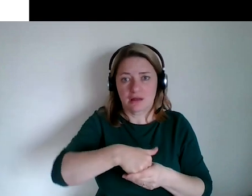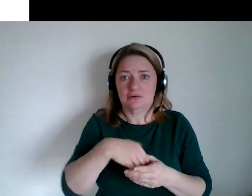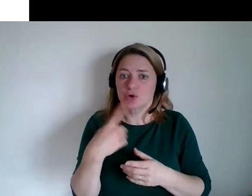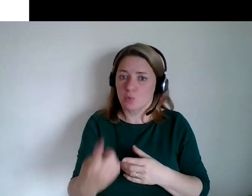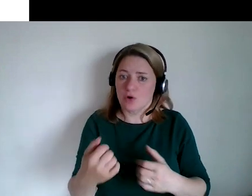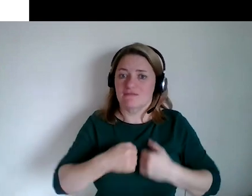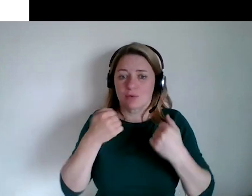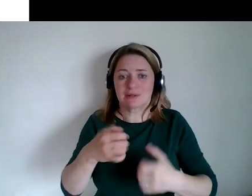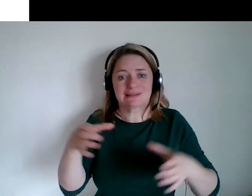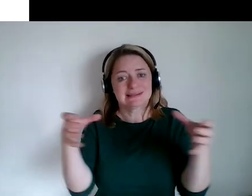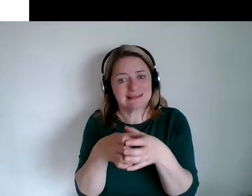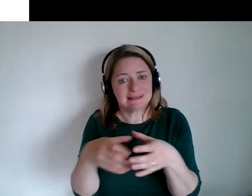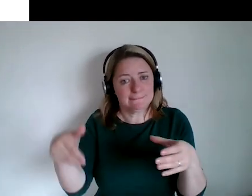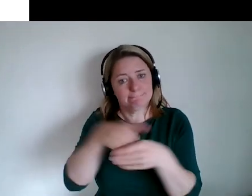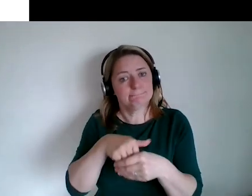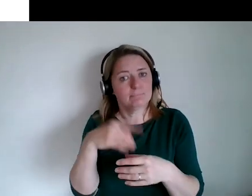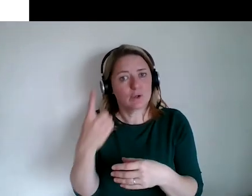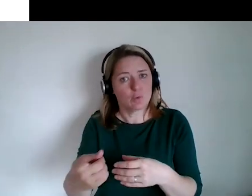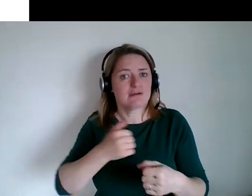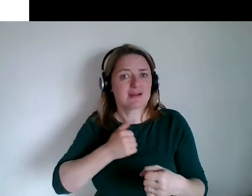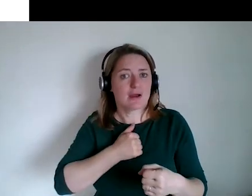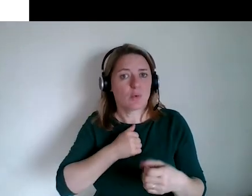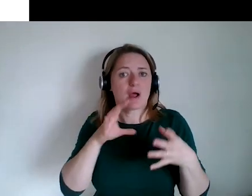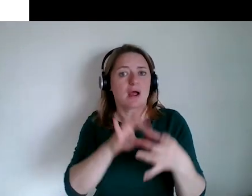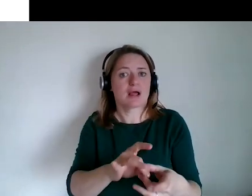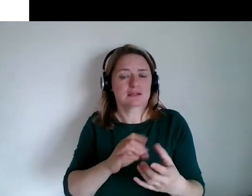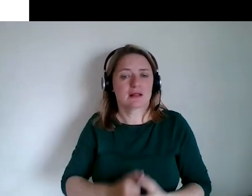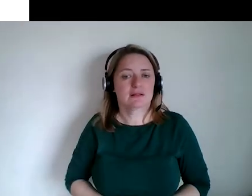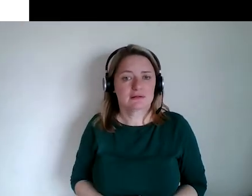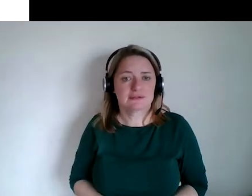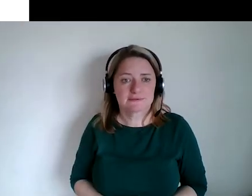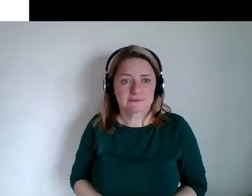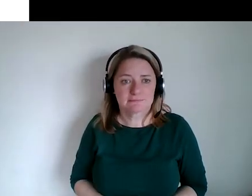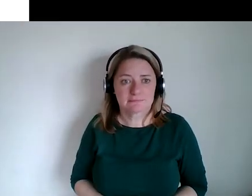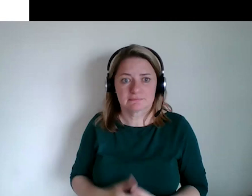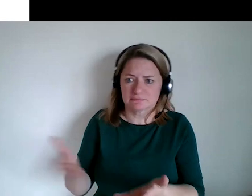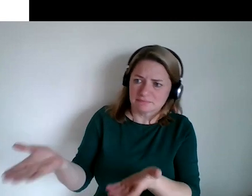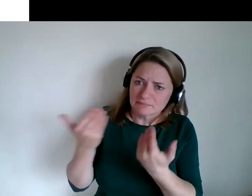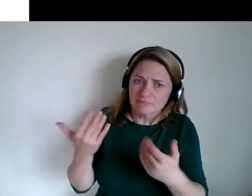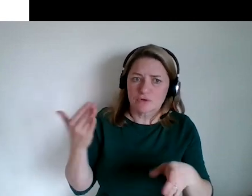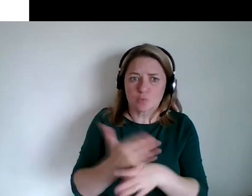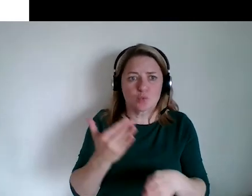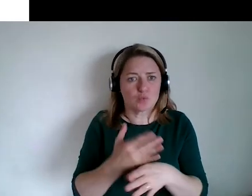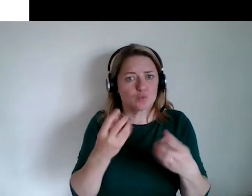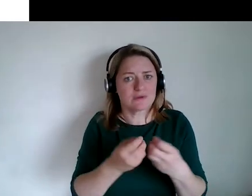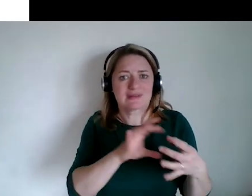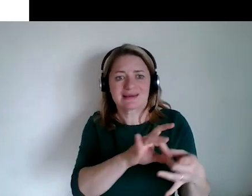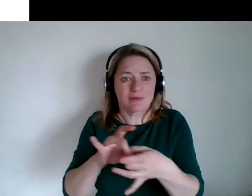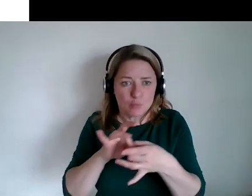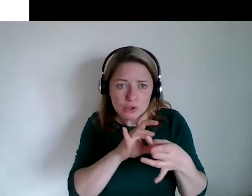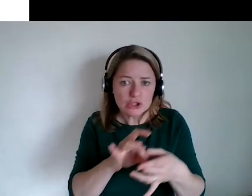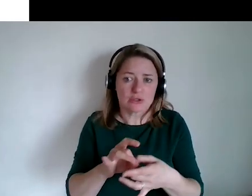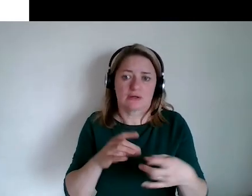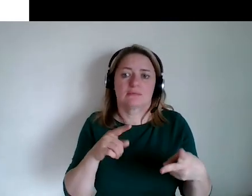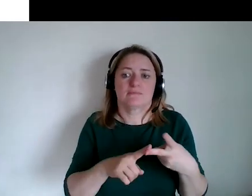involved in writing in one of our articles. Do join our network. We have a number of work streams if you want to get more